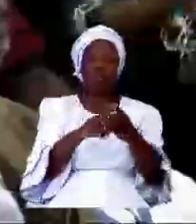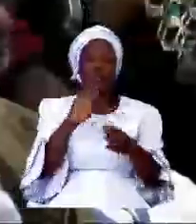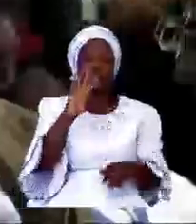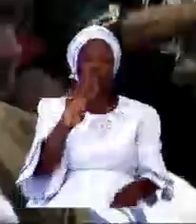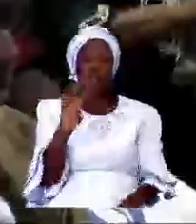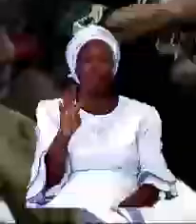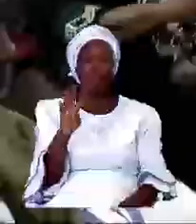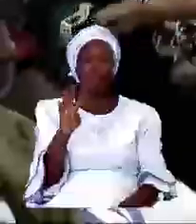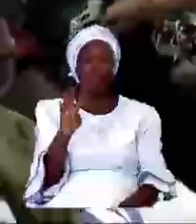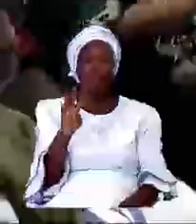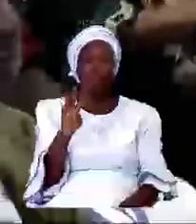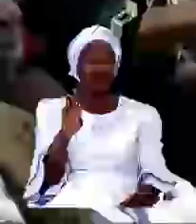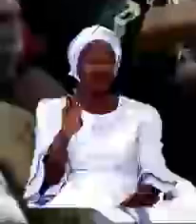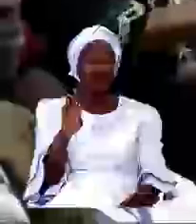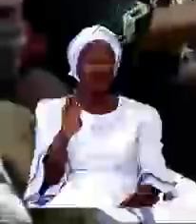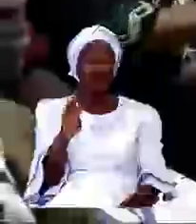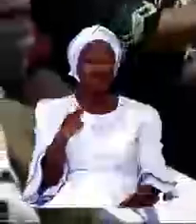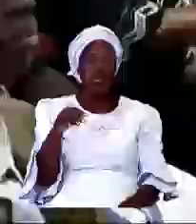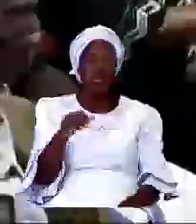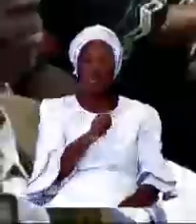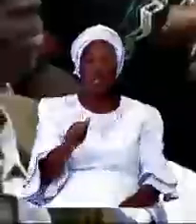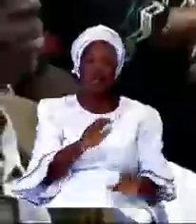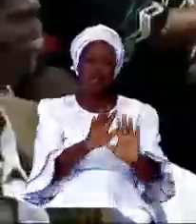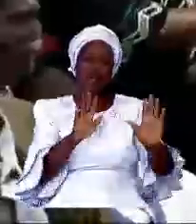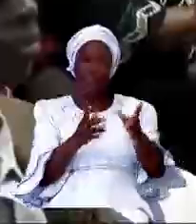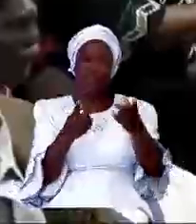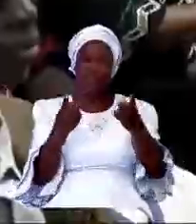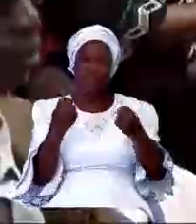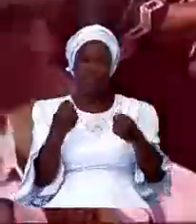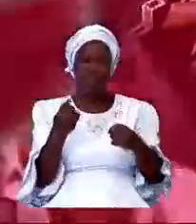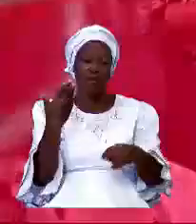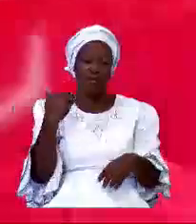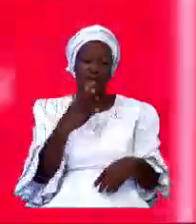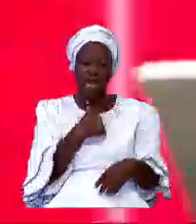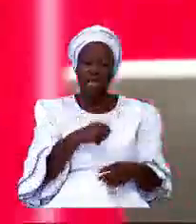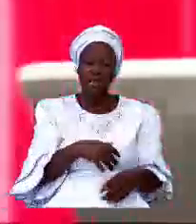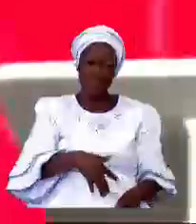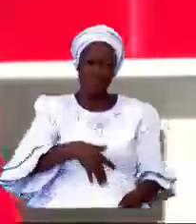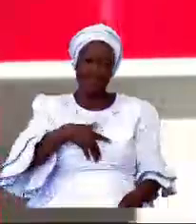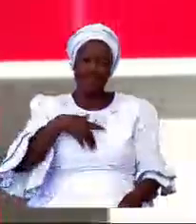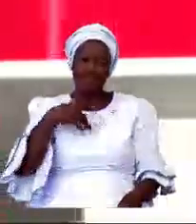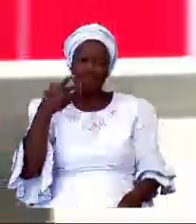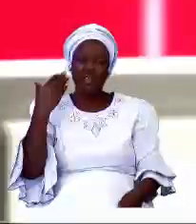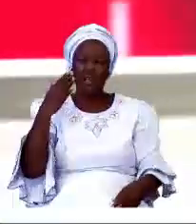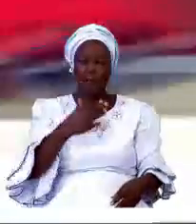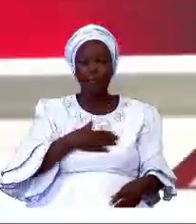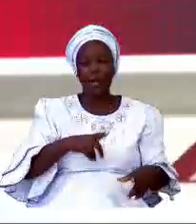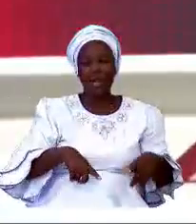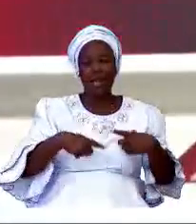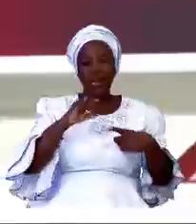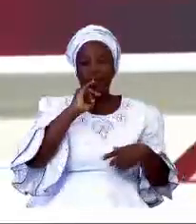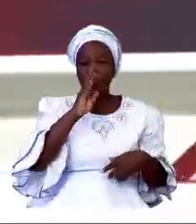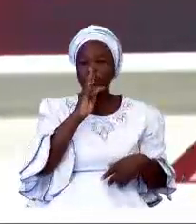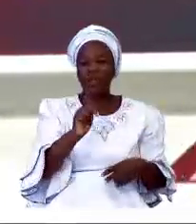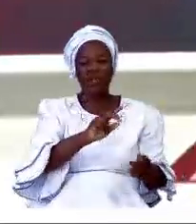19, verses 1 to 4. A threat came, and he